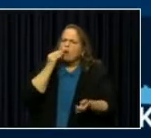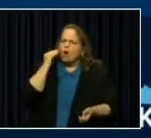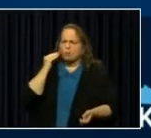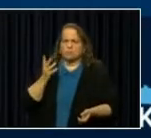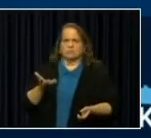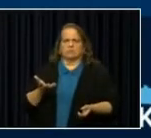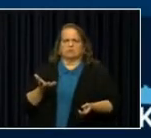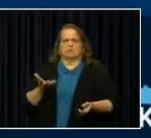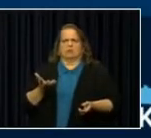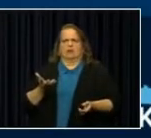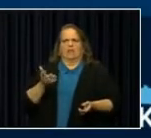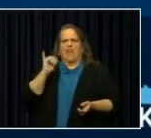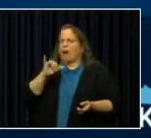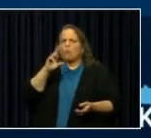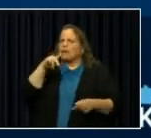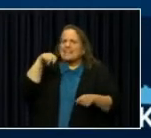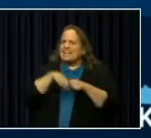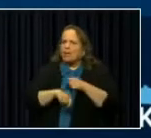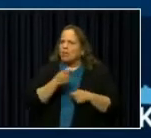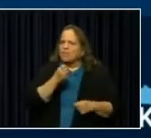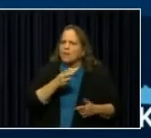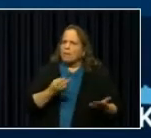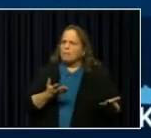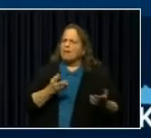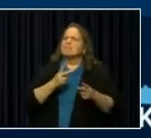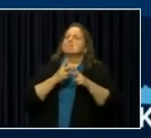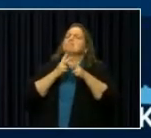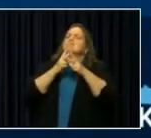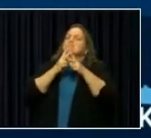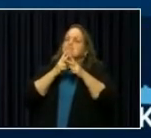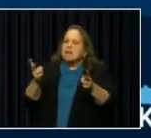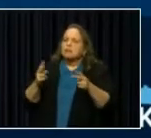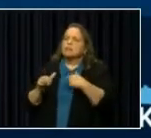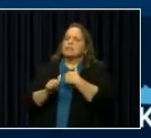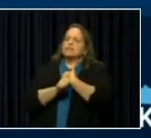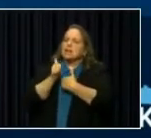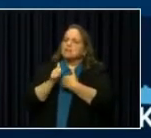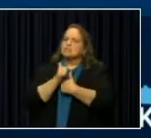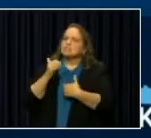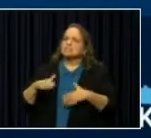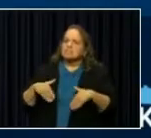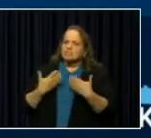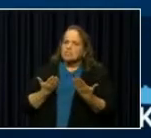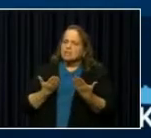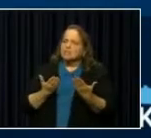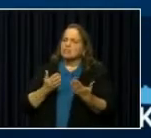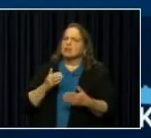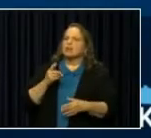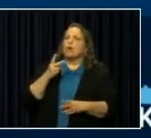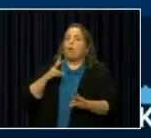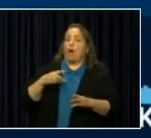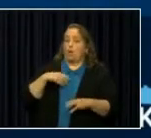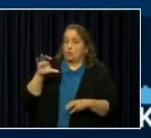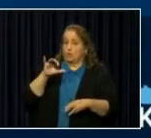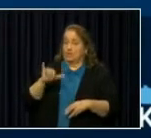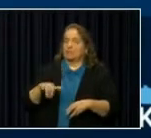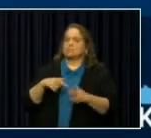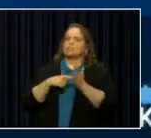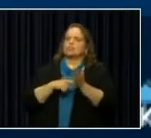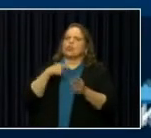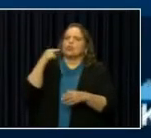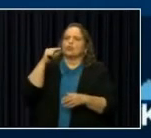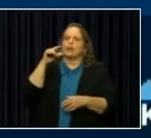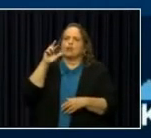I mean, that would ravage them. That is a very dangerous suggestion. While we're doing this, let's show the Green River Correctional